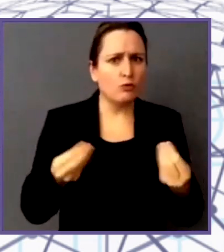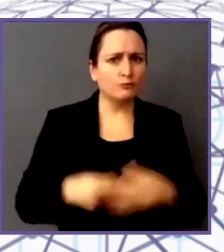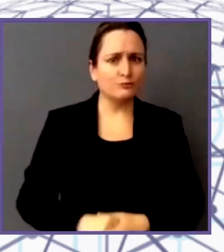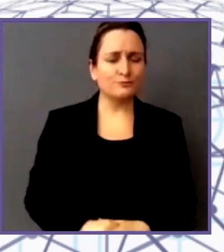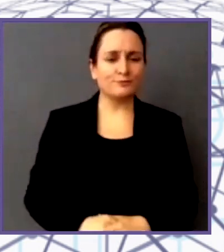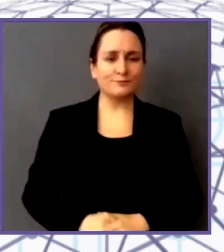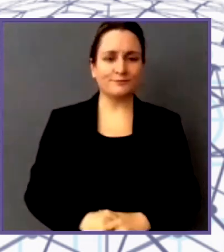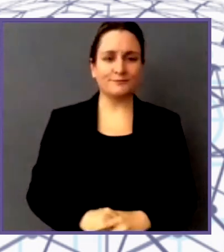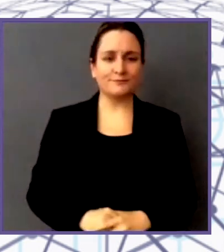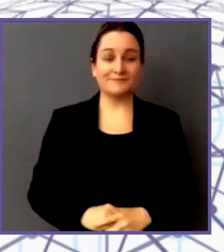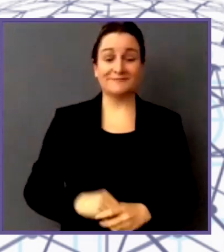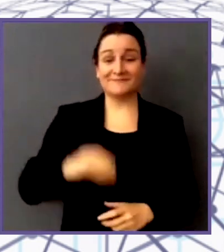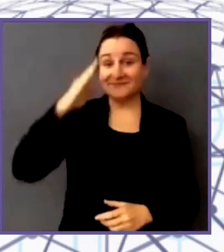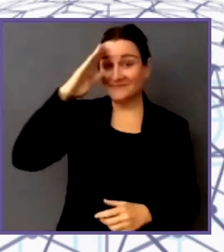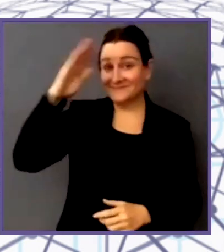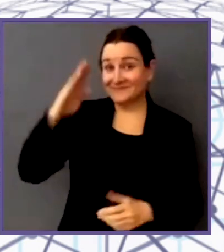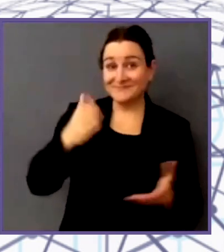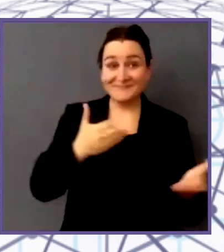Hello, everyone.